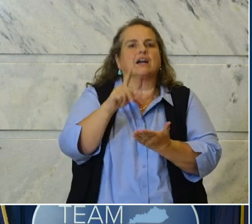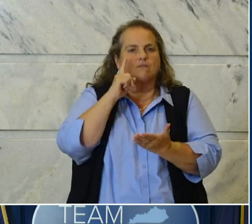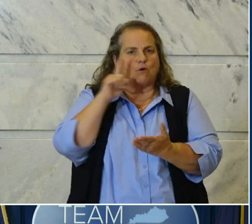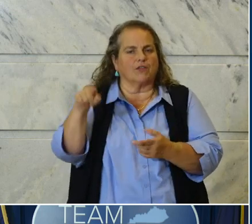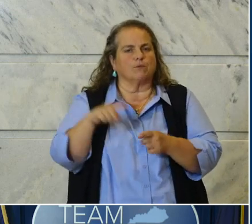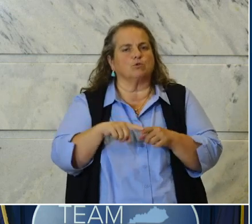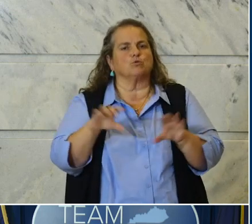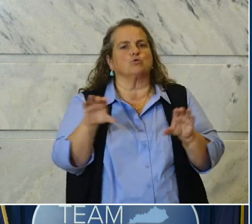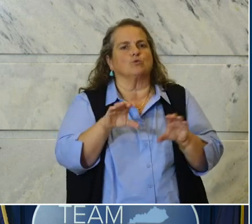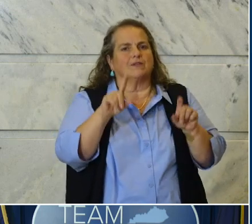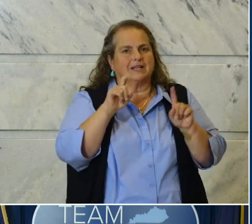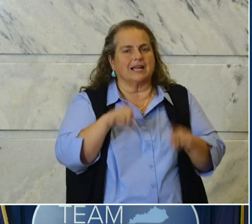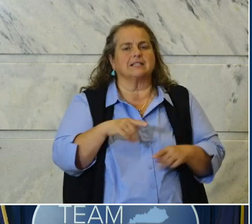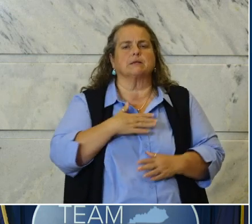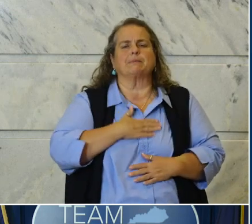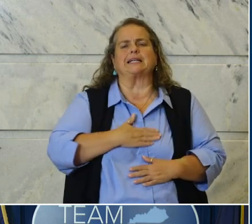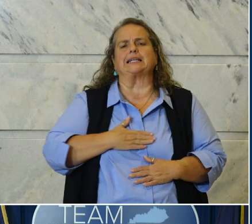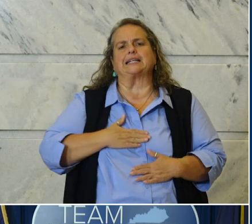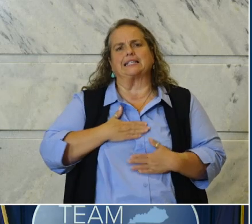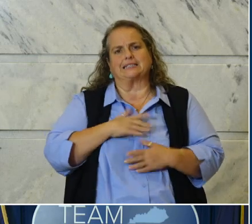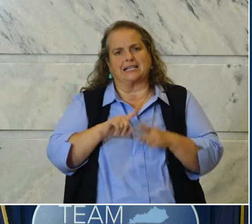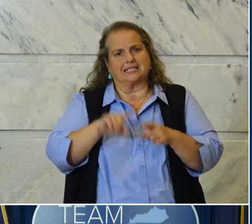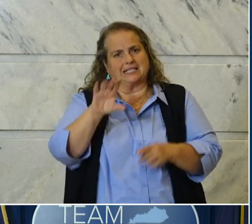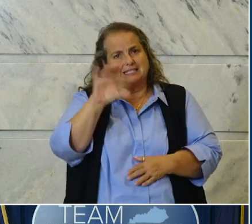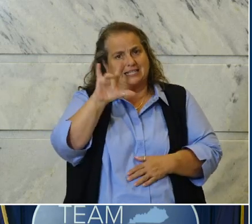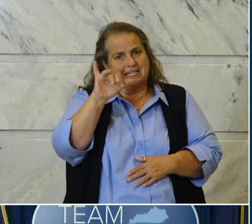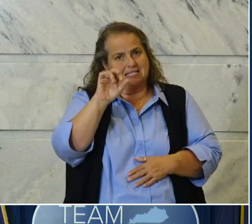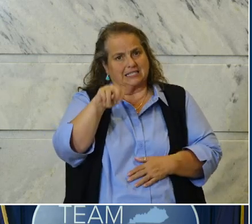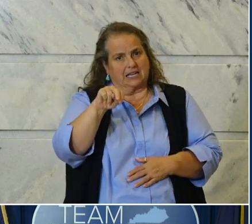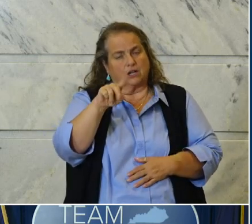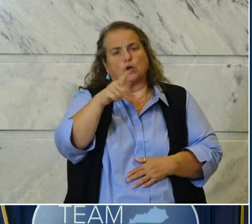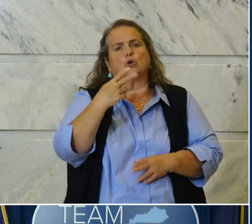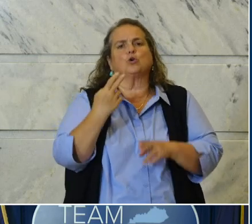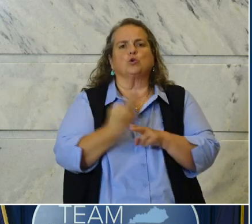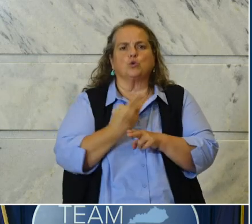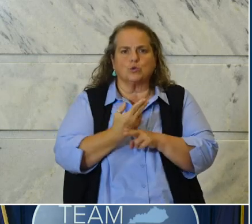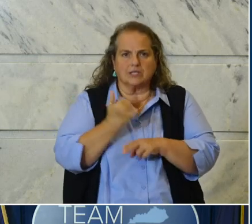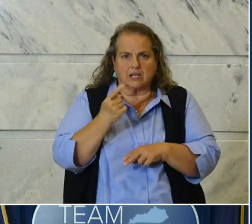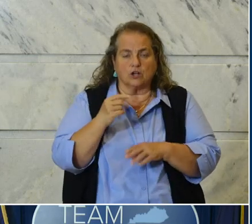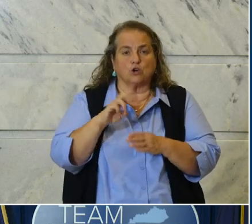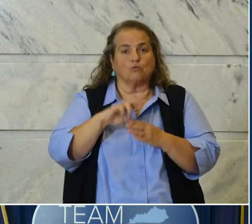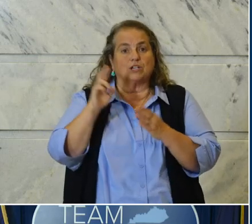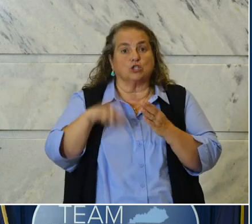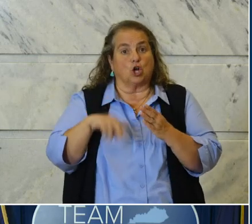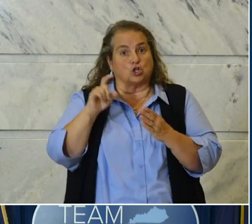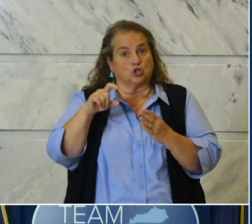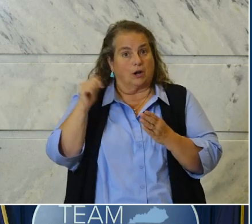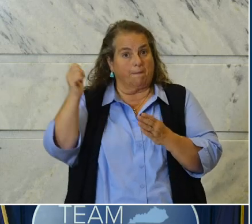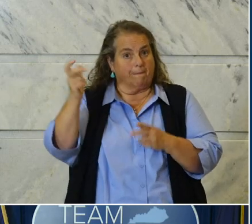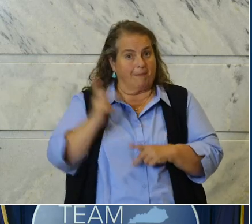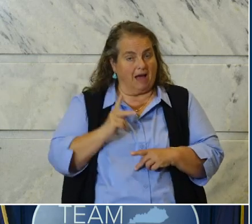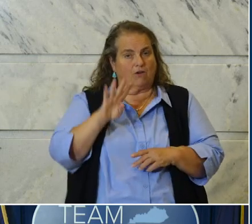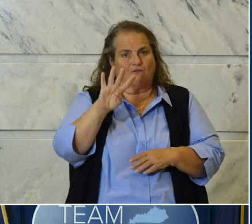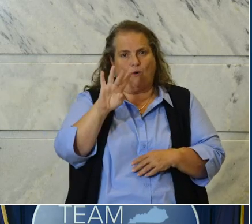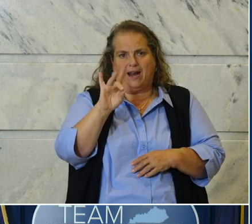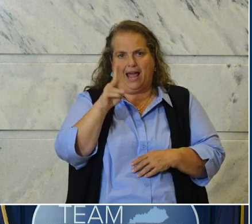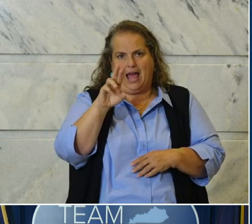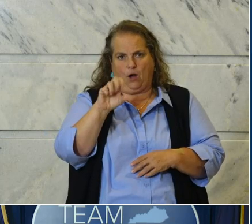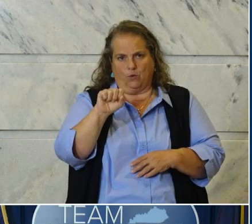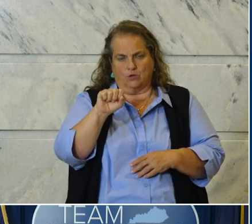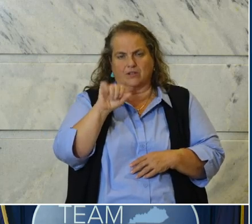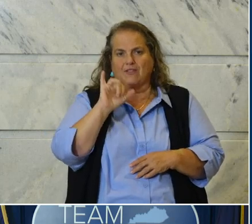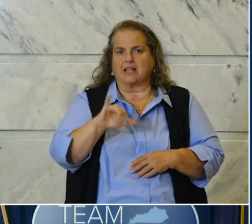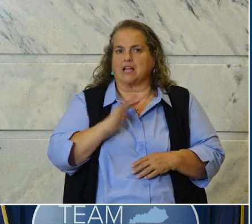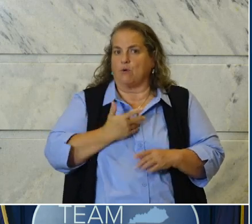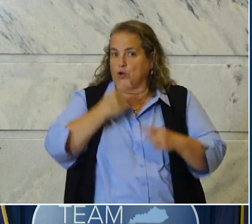citizen, make sure that you are using them. Results should come back in about 48 hours. That's our agreement with the lab that's there.